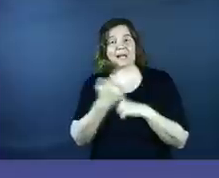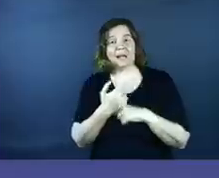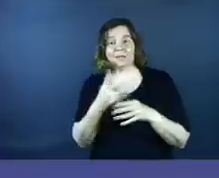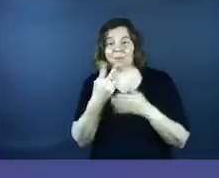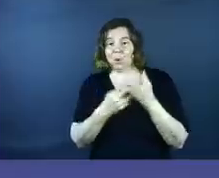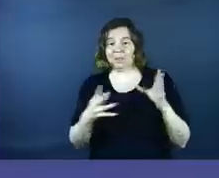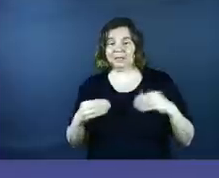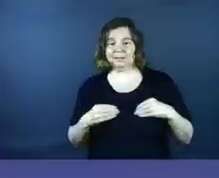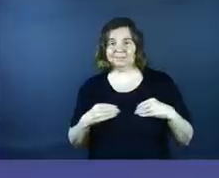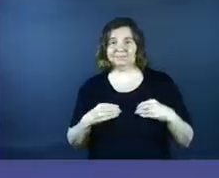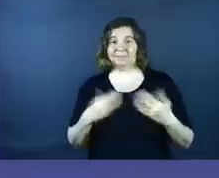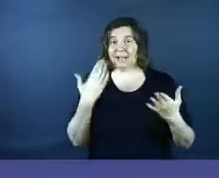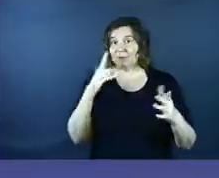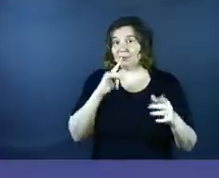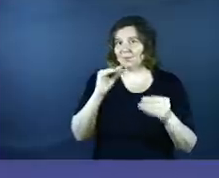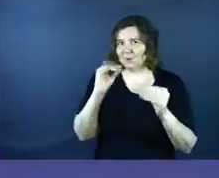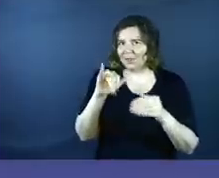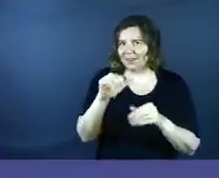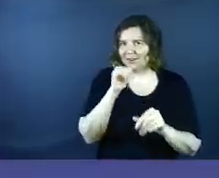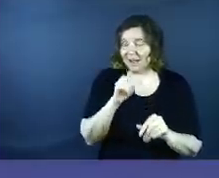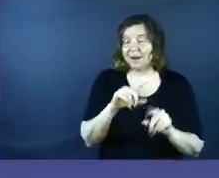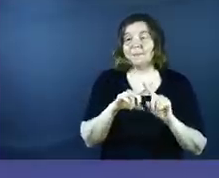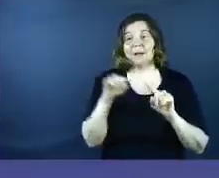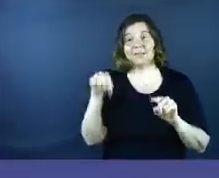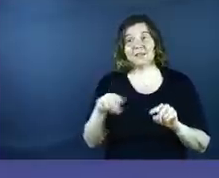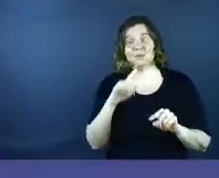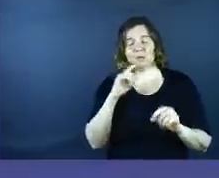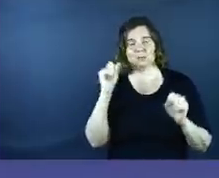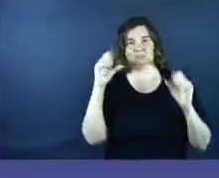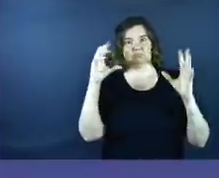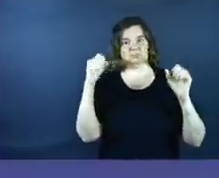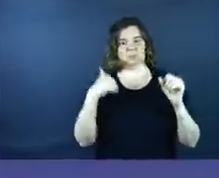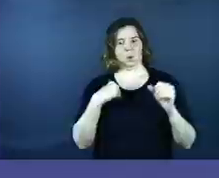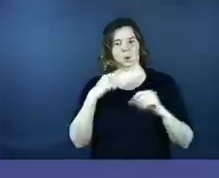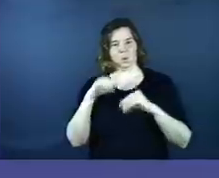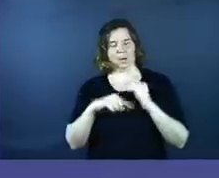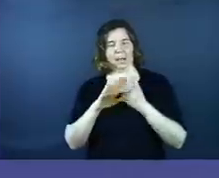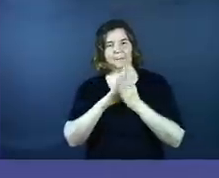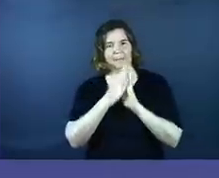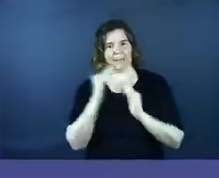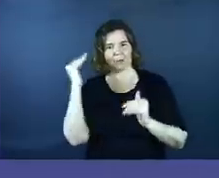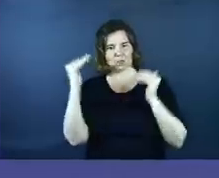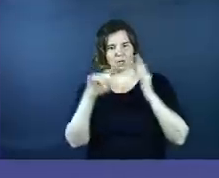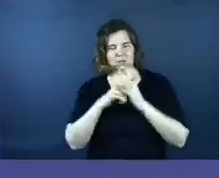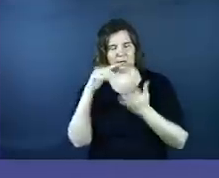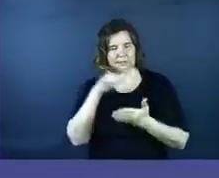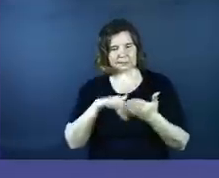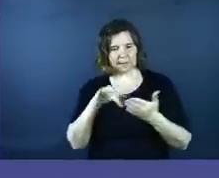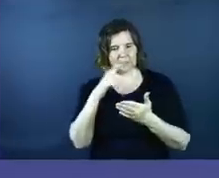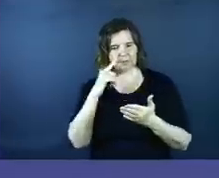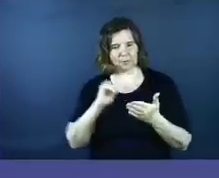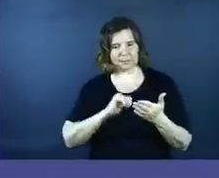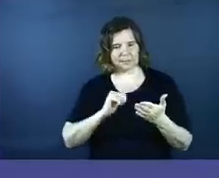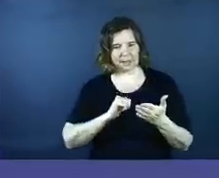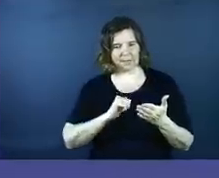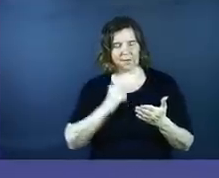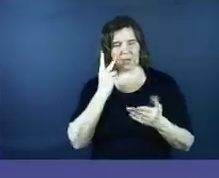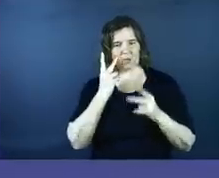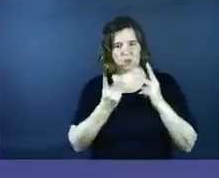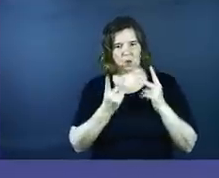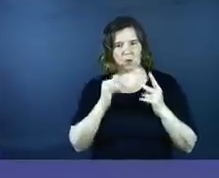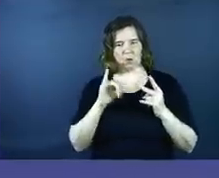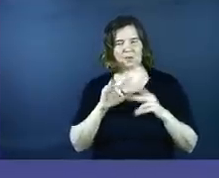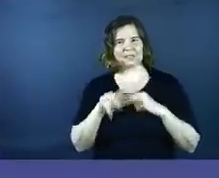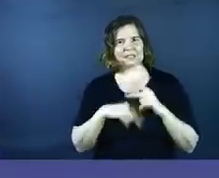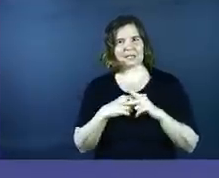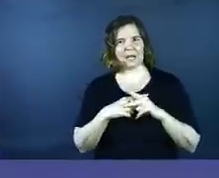I don't know if you were taught that or not, but this really blew me away when I became an adult, started to study this for myself, and saw that there was